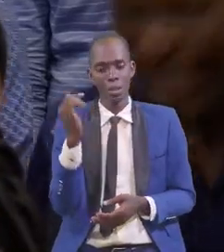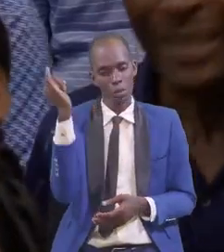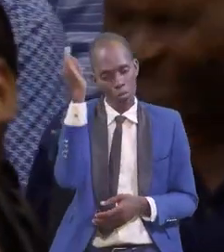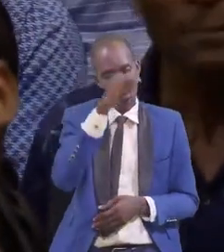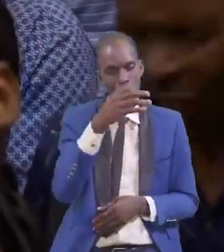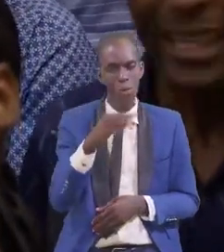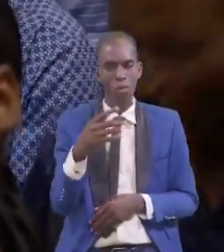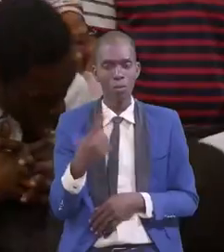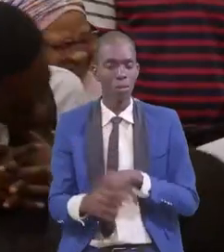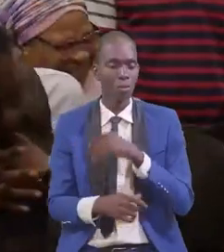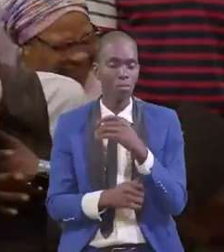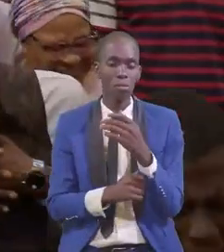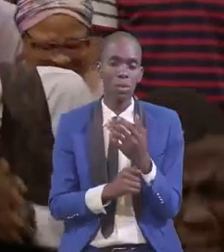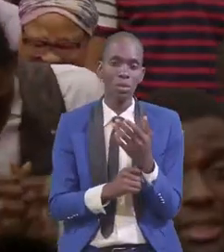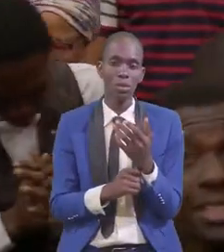flesh,